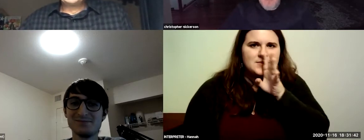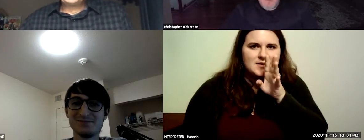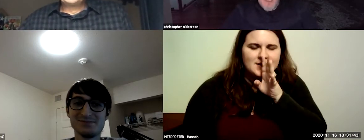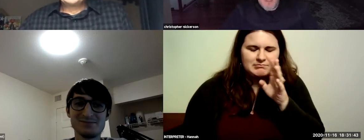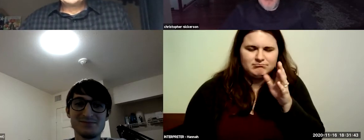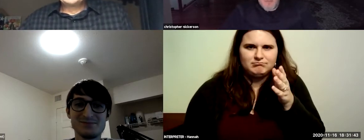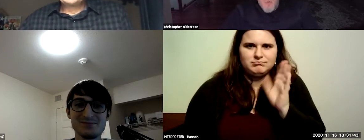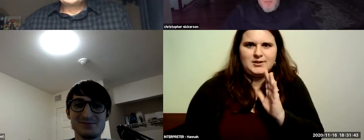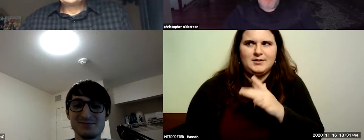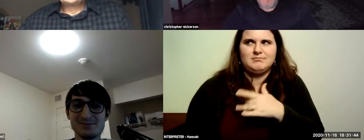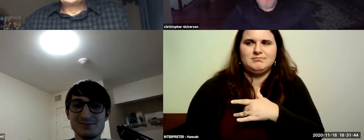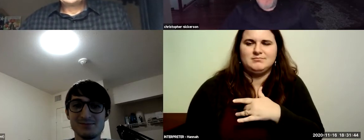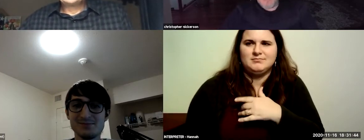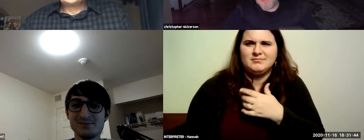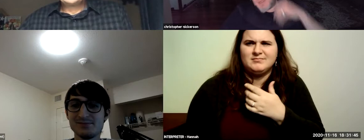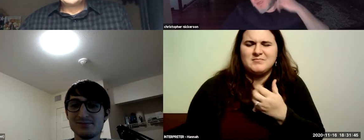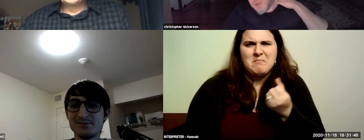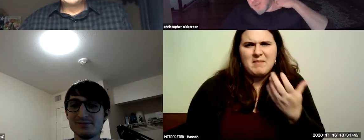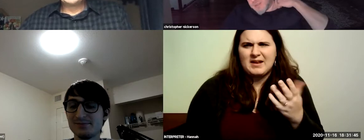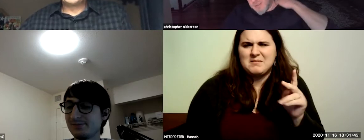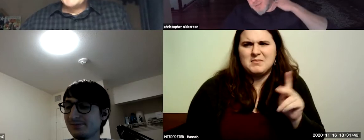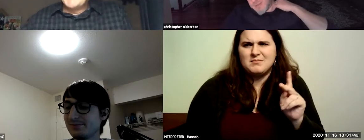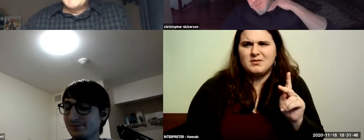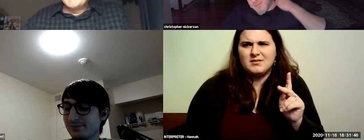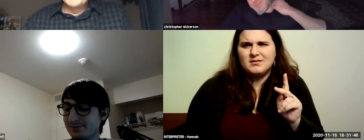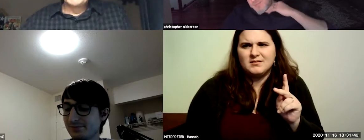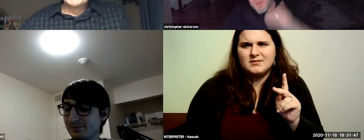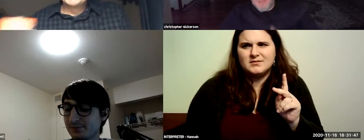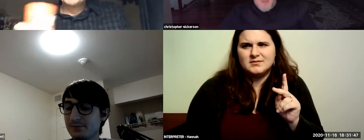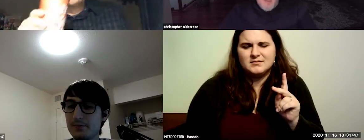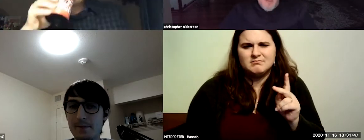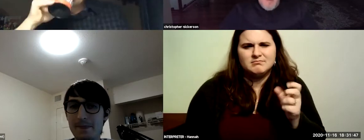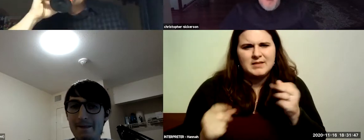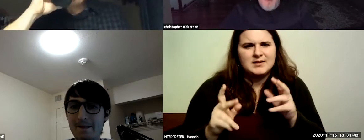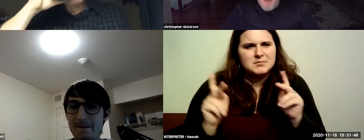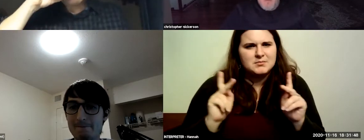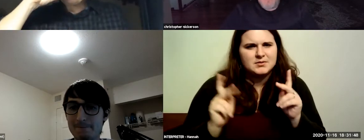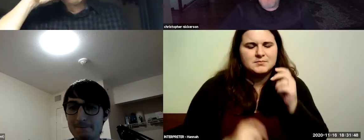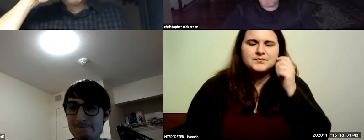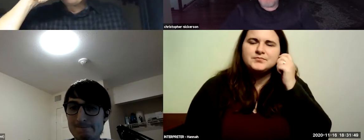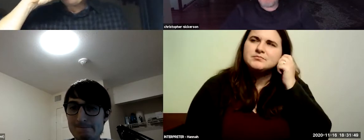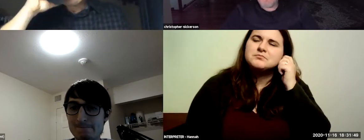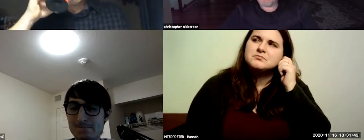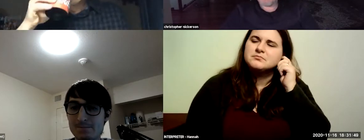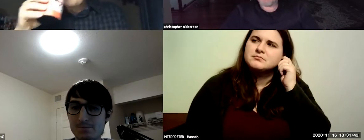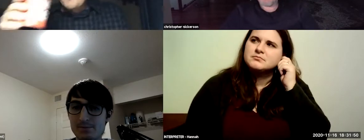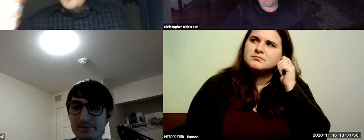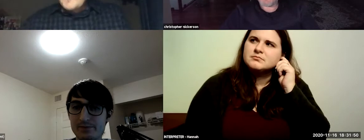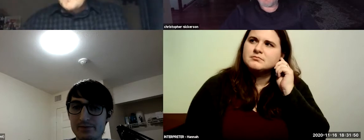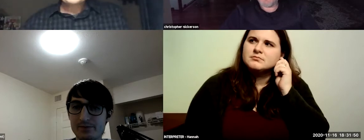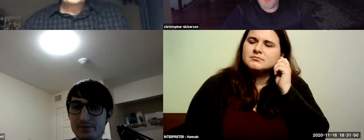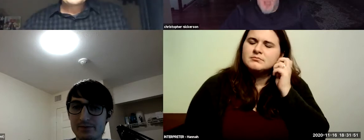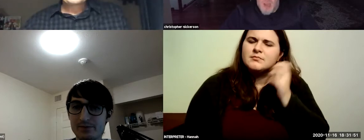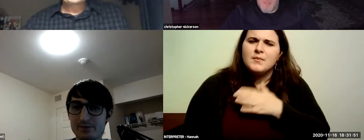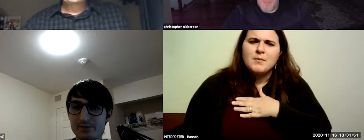I have to say so many because I think... You know, my